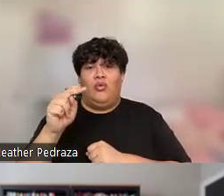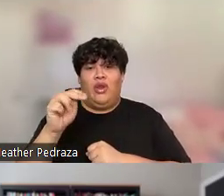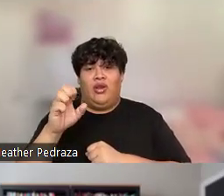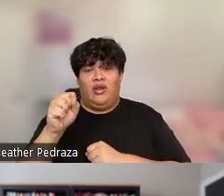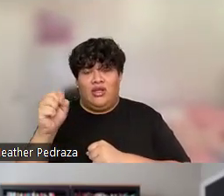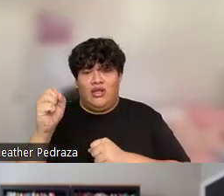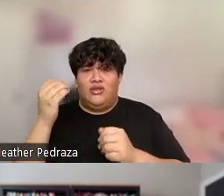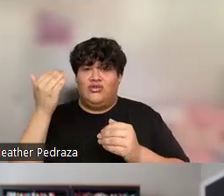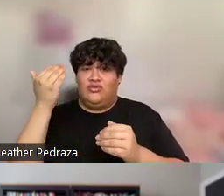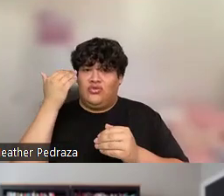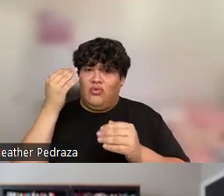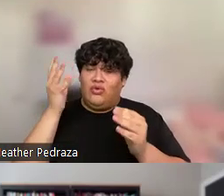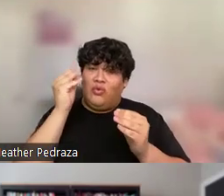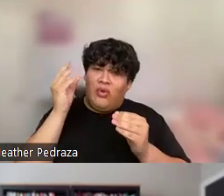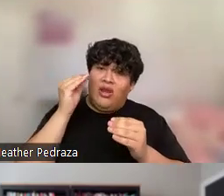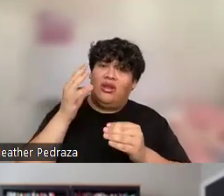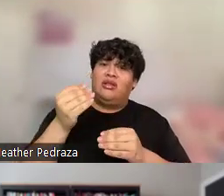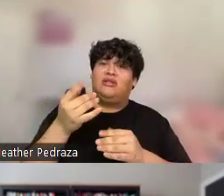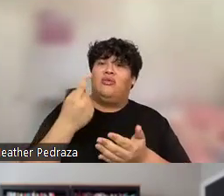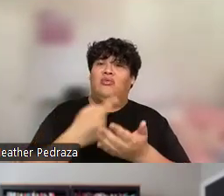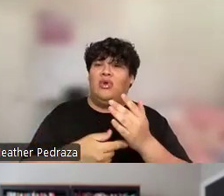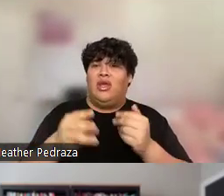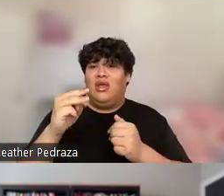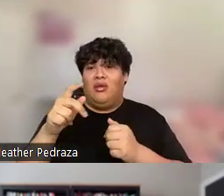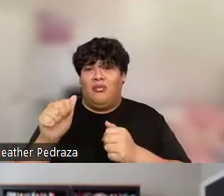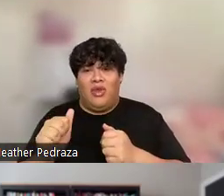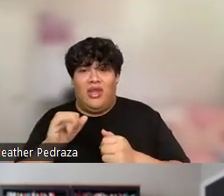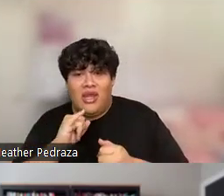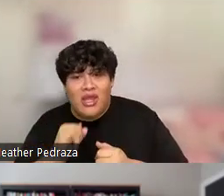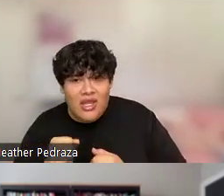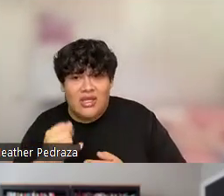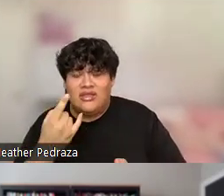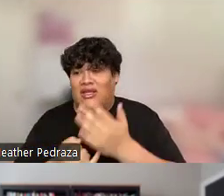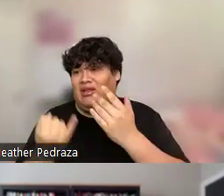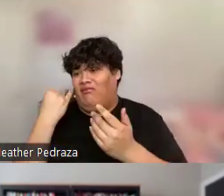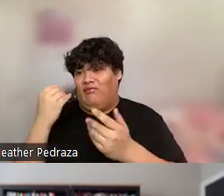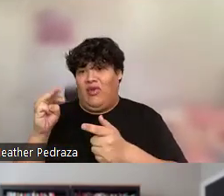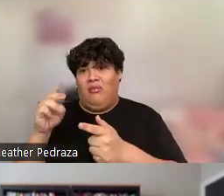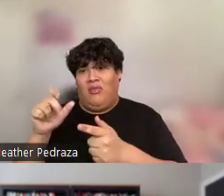MPA implementation and what would be lost if they no longer existed.